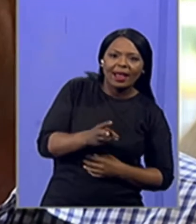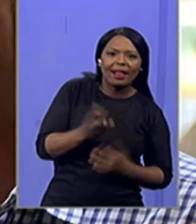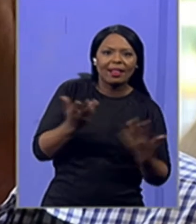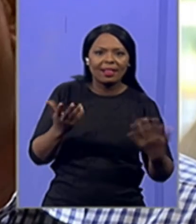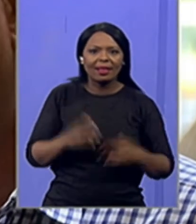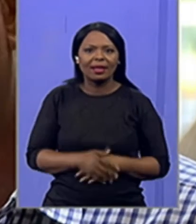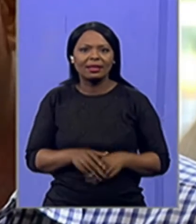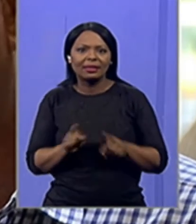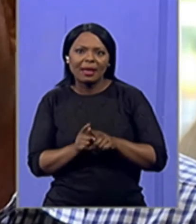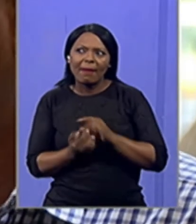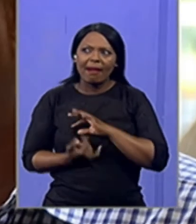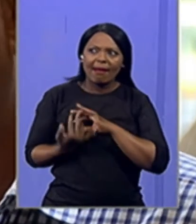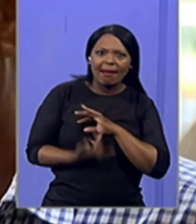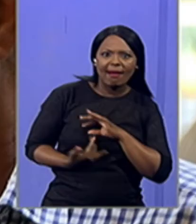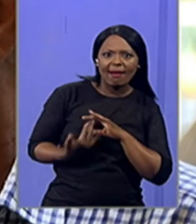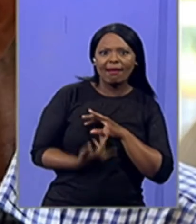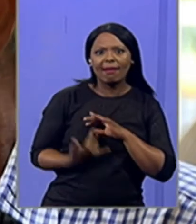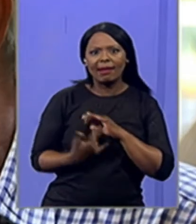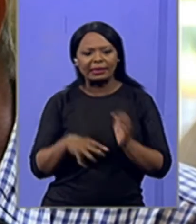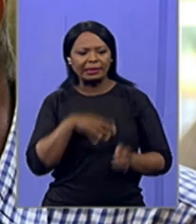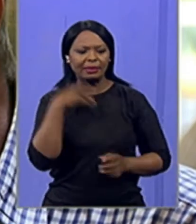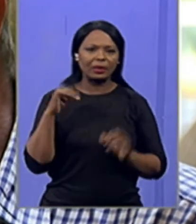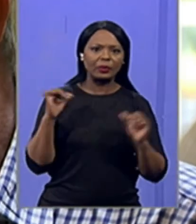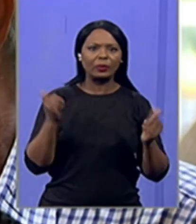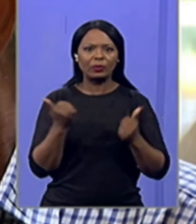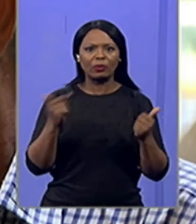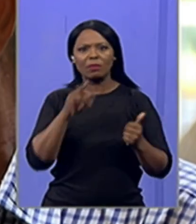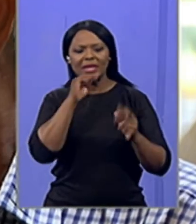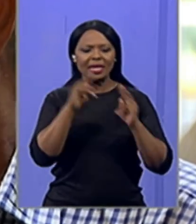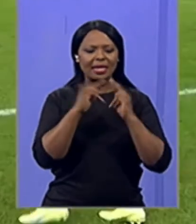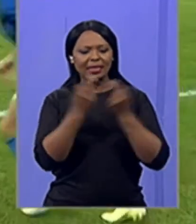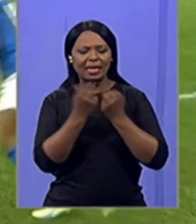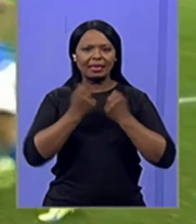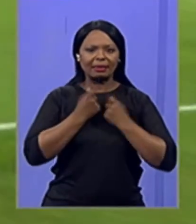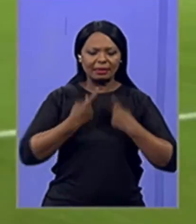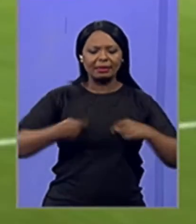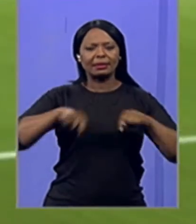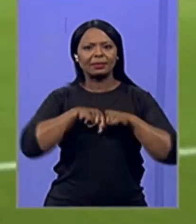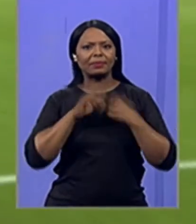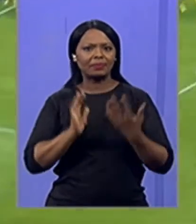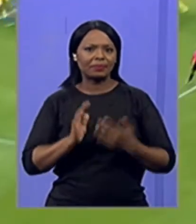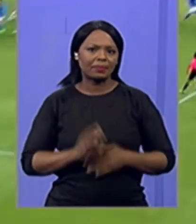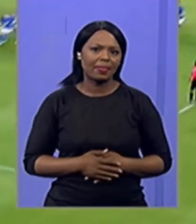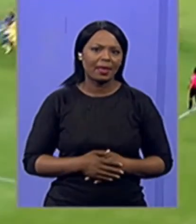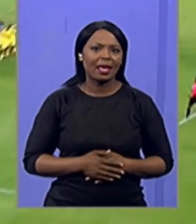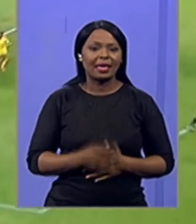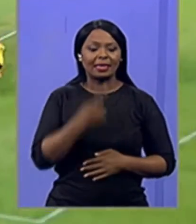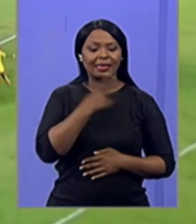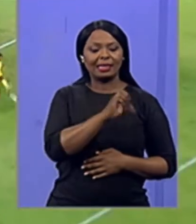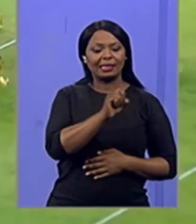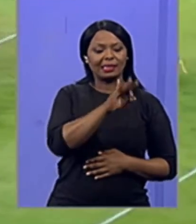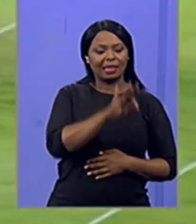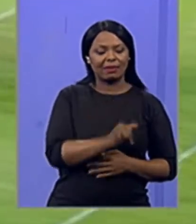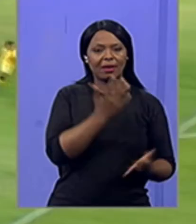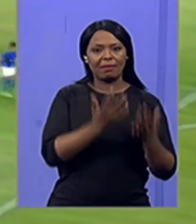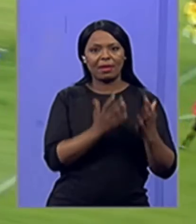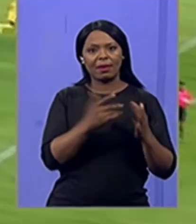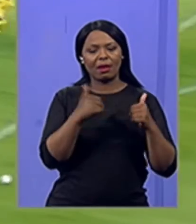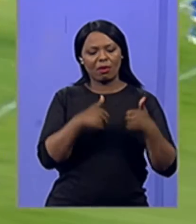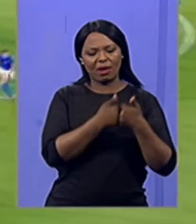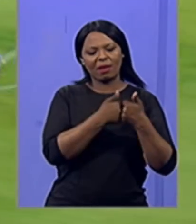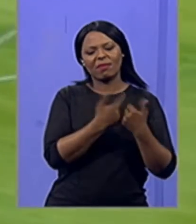event experience that is worthy of a national team, match. Hona le tumellano ya hore SAFA e ka isa dipapadi tsa yona